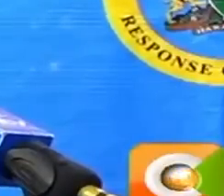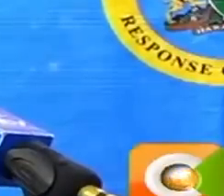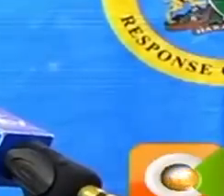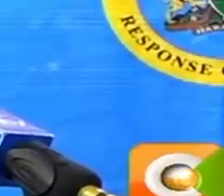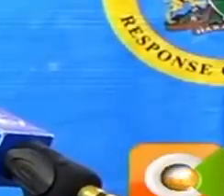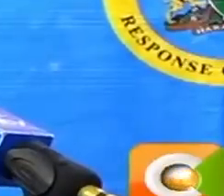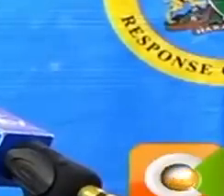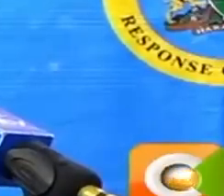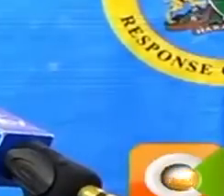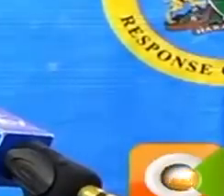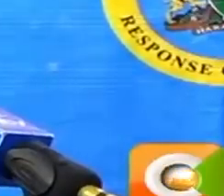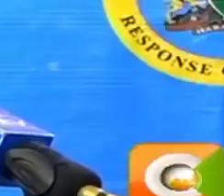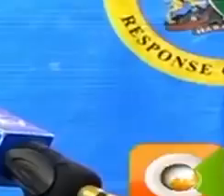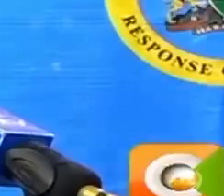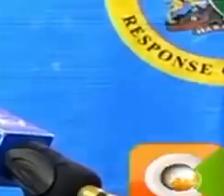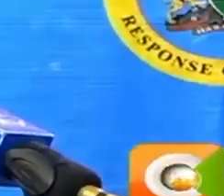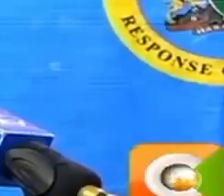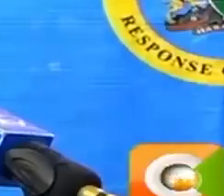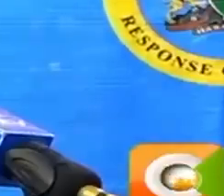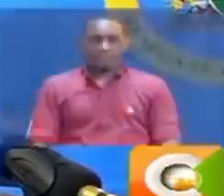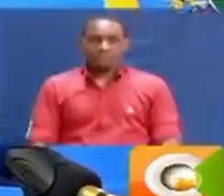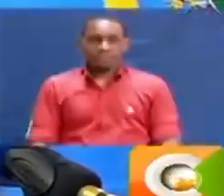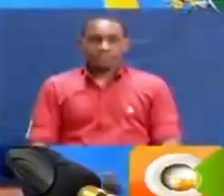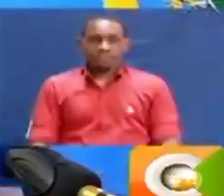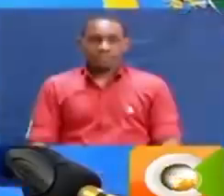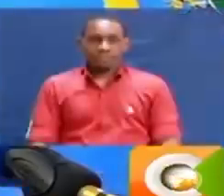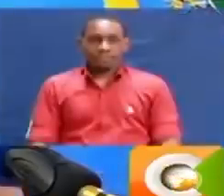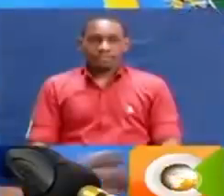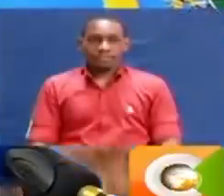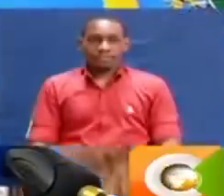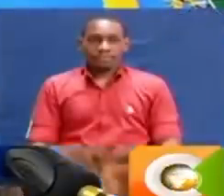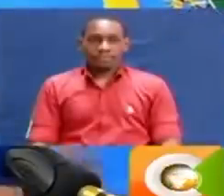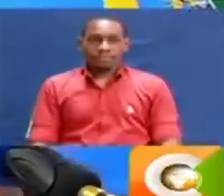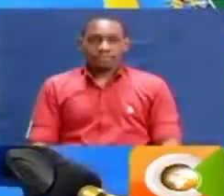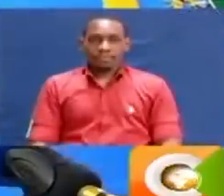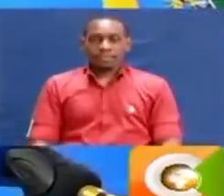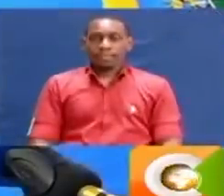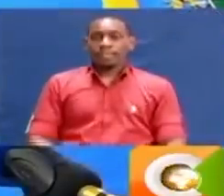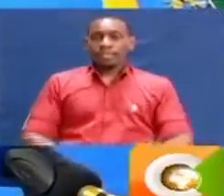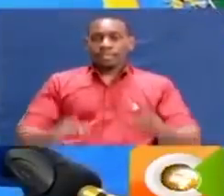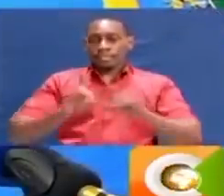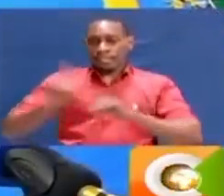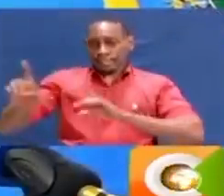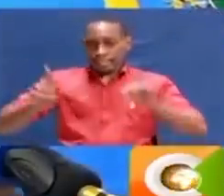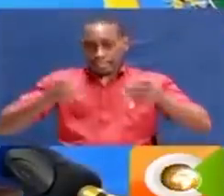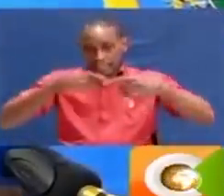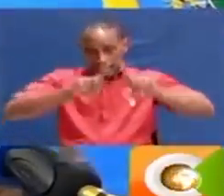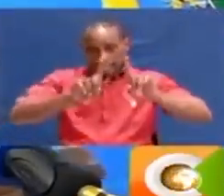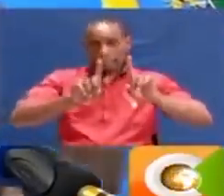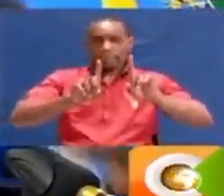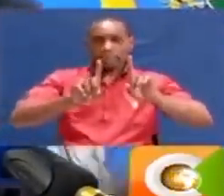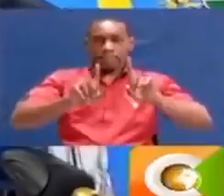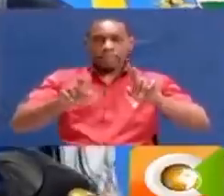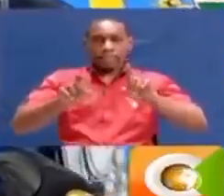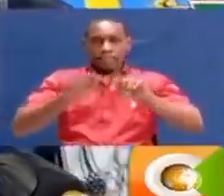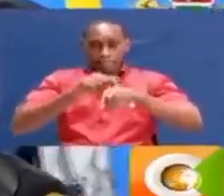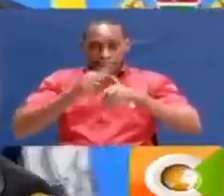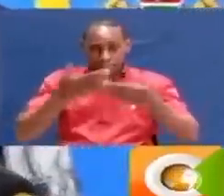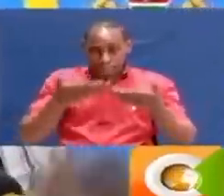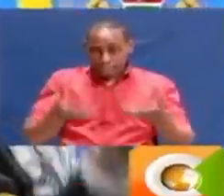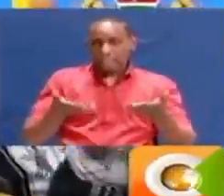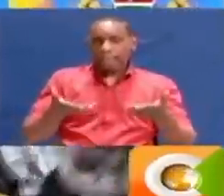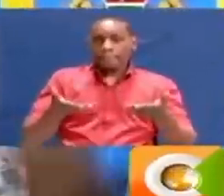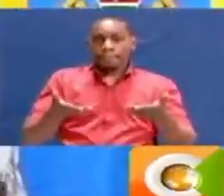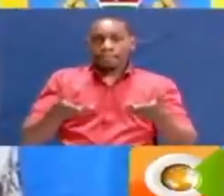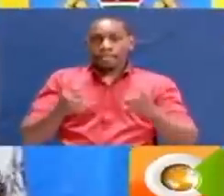contacting other people, distance yourself from them. At this moment in time, call your mother. If you're in Nairobi, don't go to